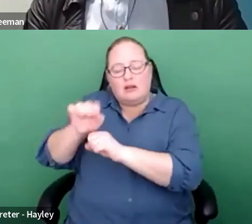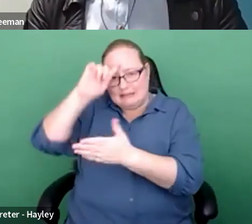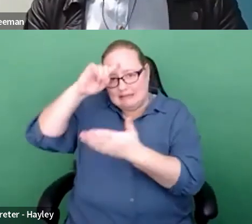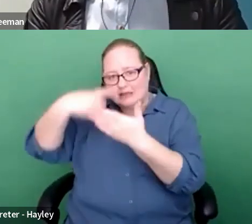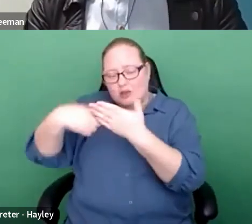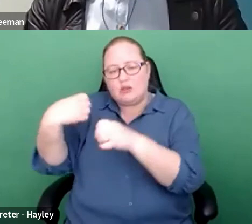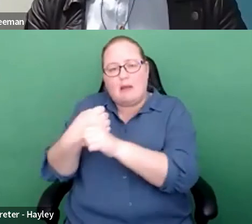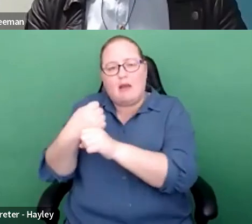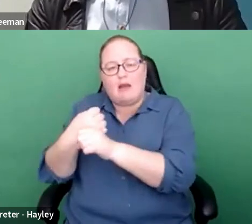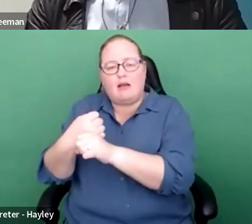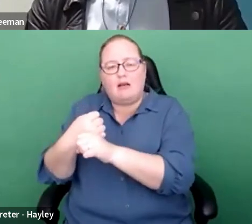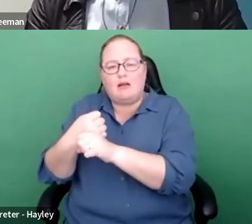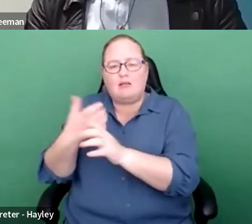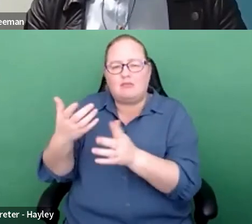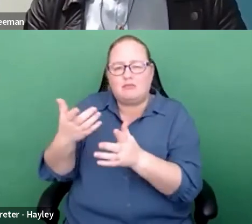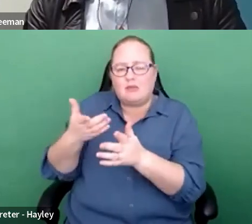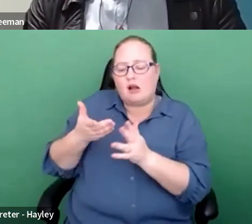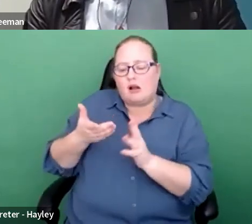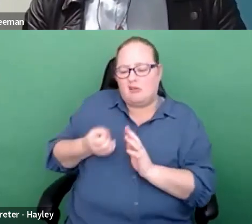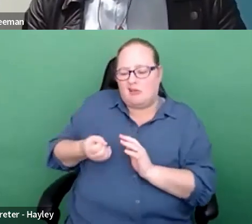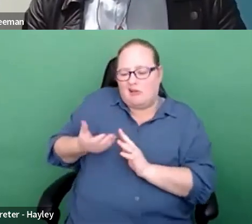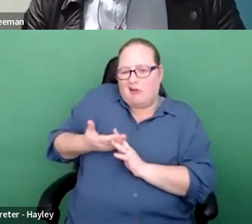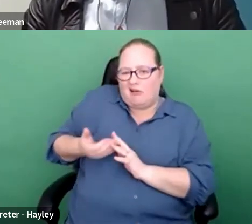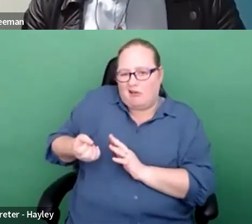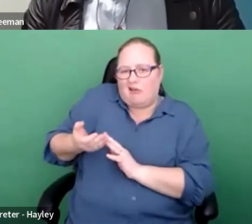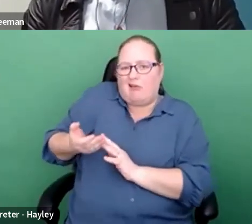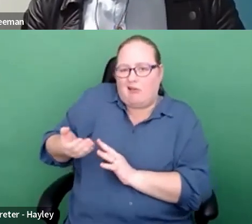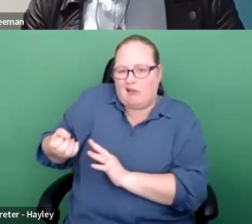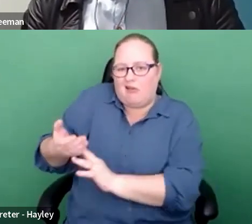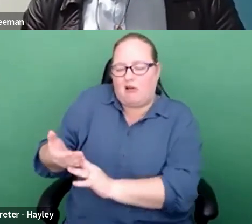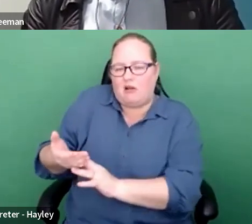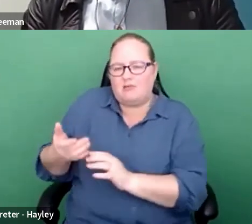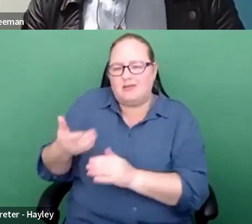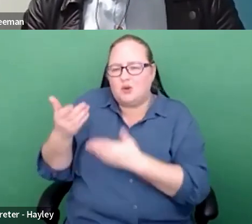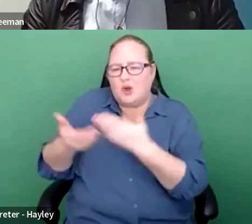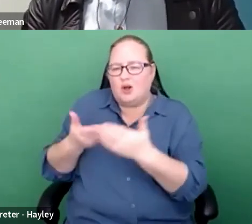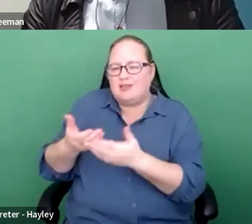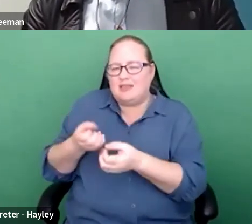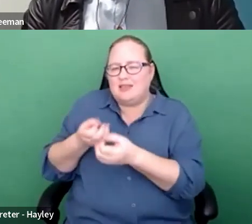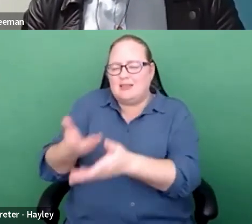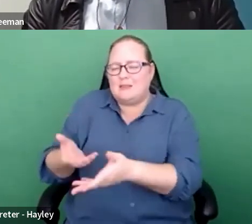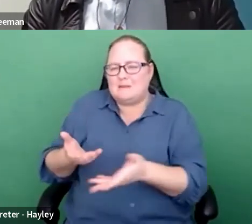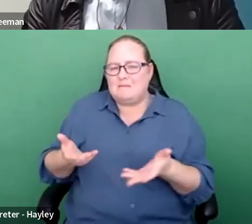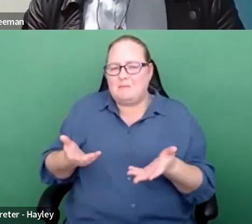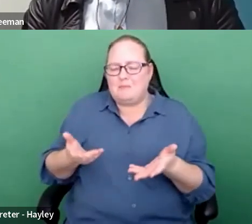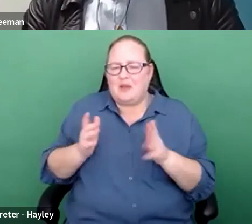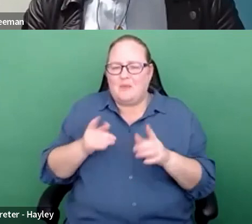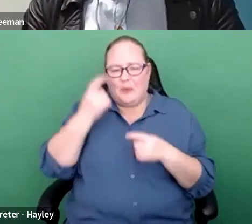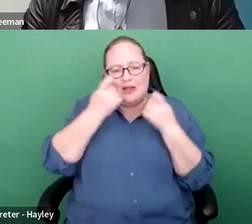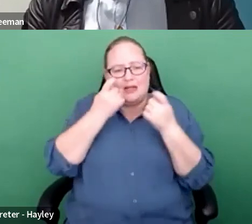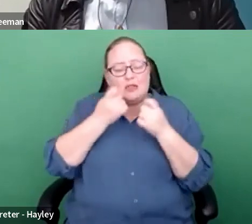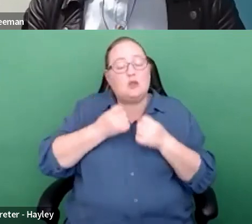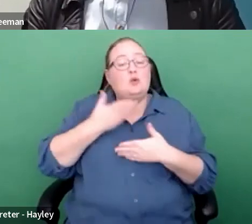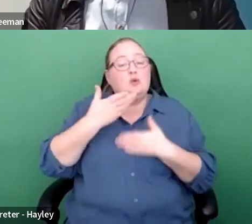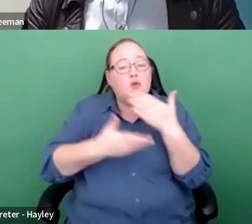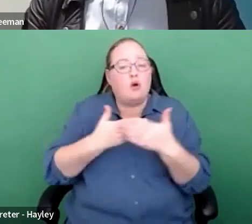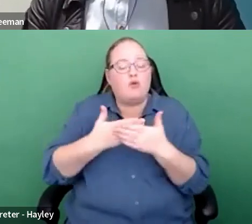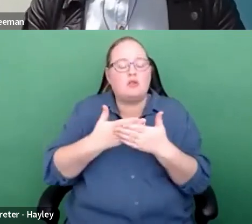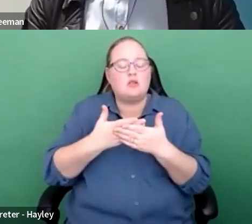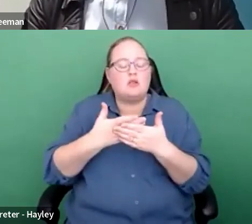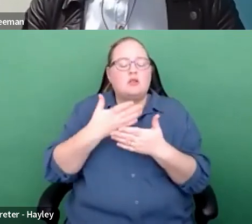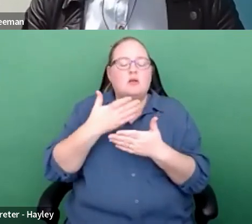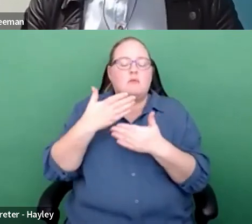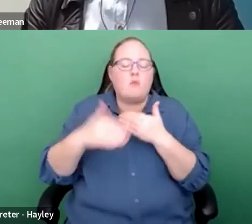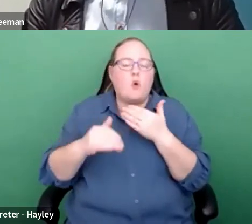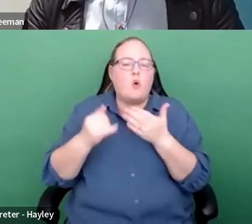of, small interventions of stories, which are not really, doing this? And can we actually think of stories in a more radical way of, as theorizing